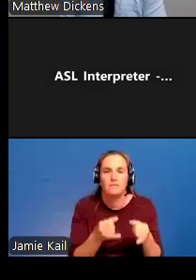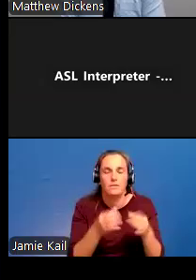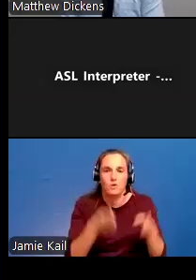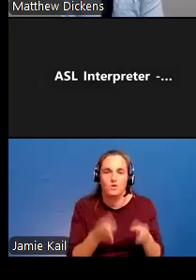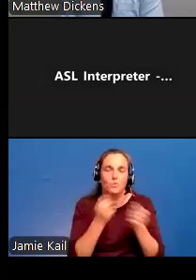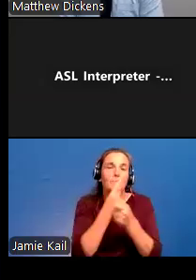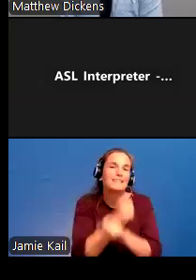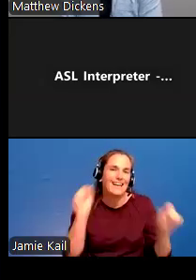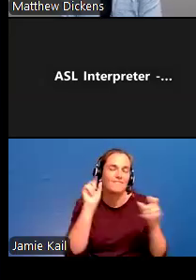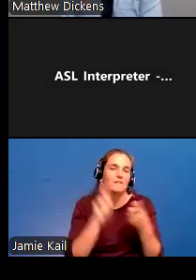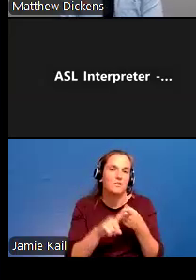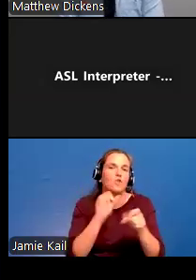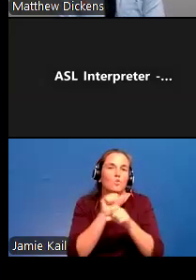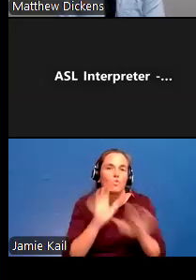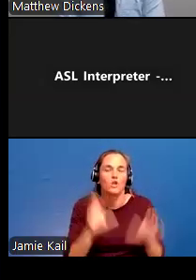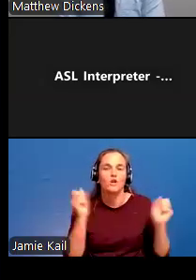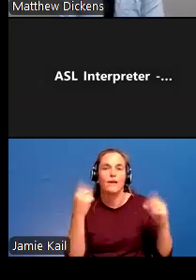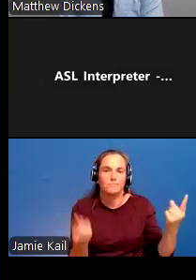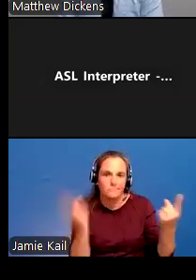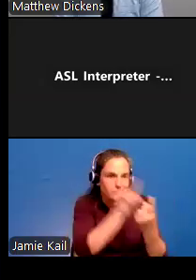is able to make face-to-face contact.